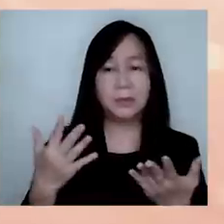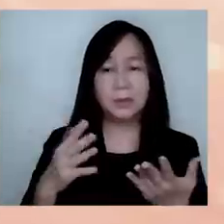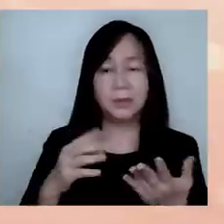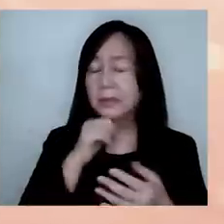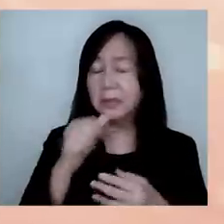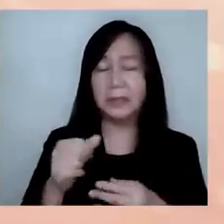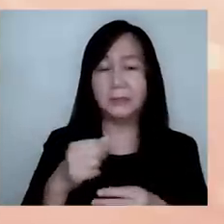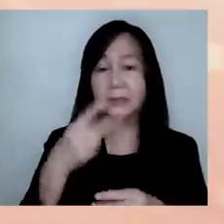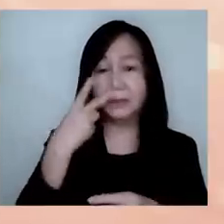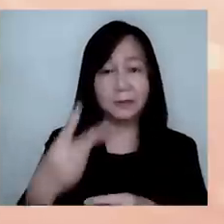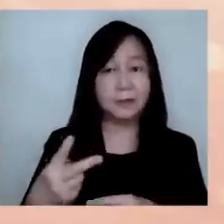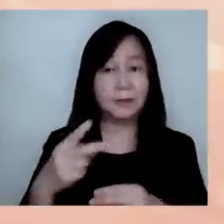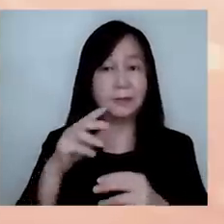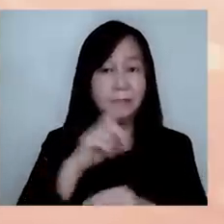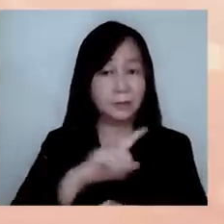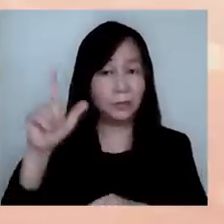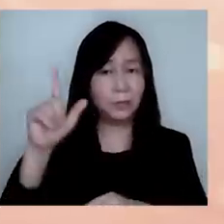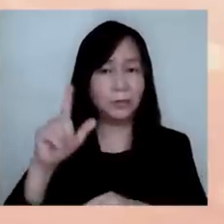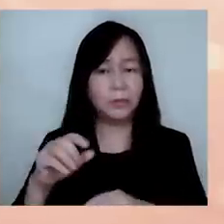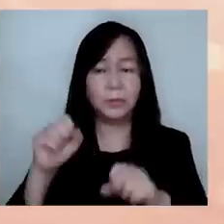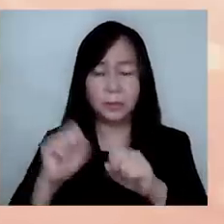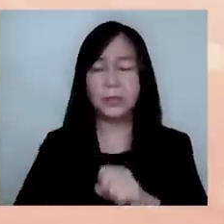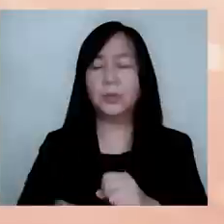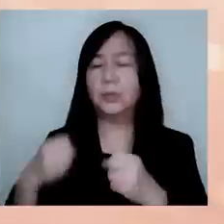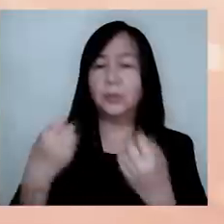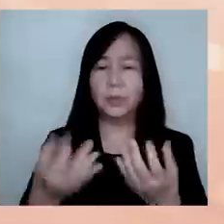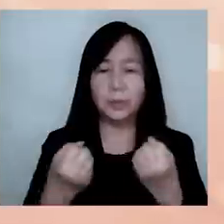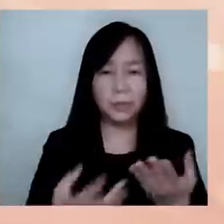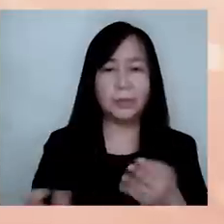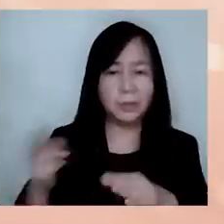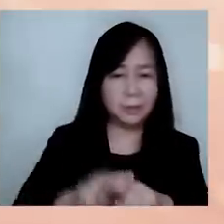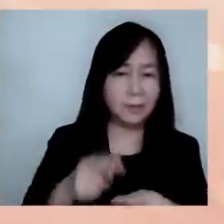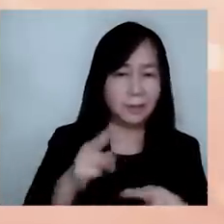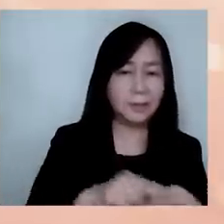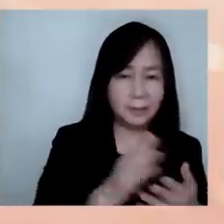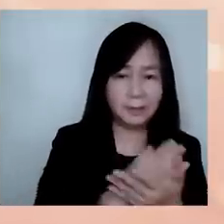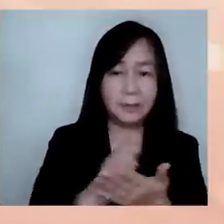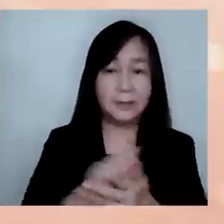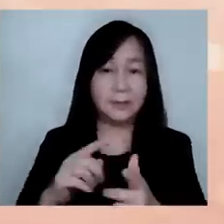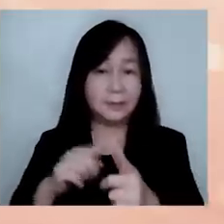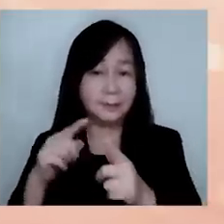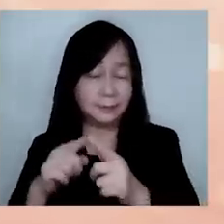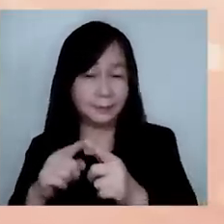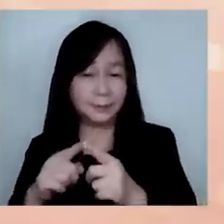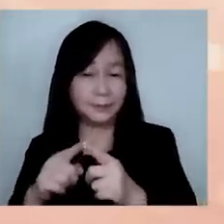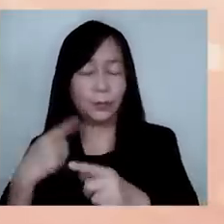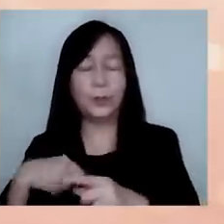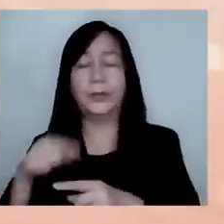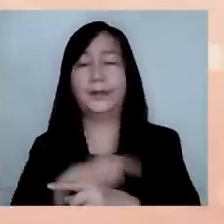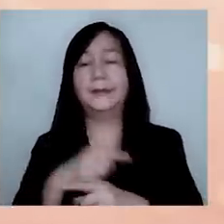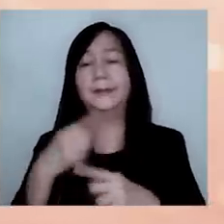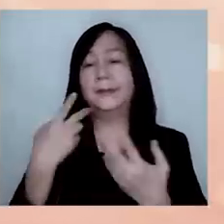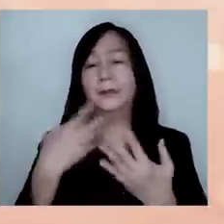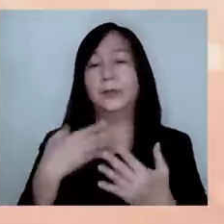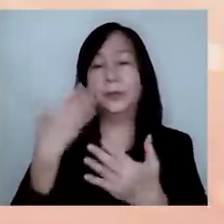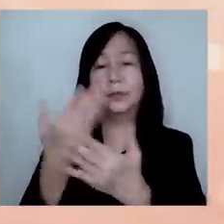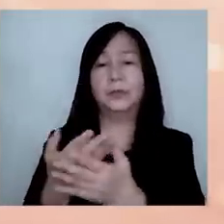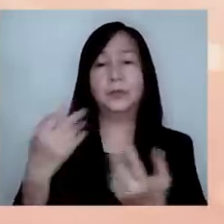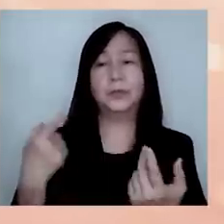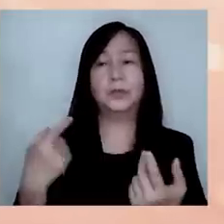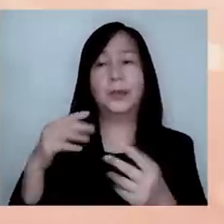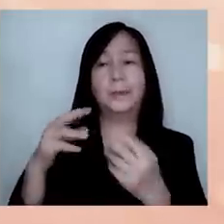multiply the actions of sharing and we can point to the meaning of the